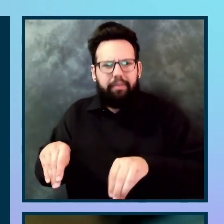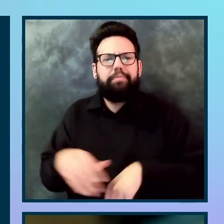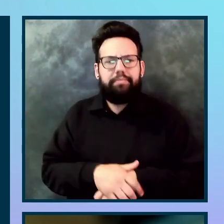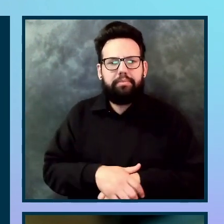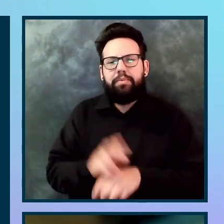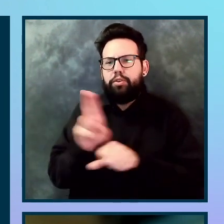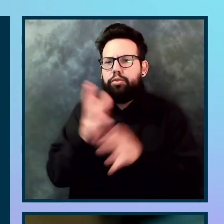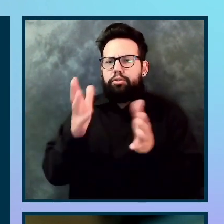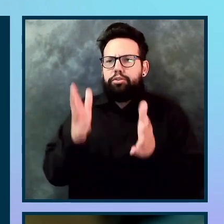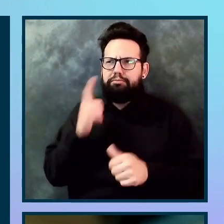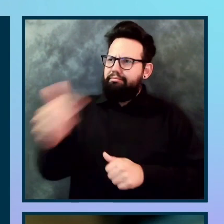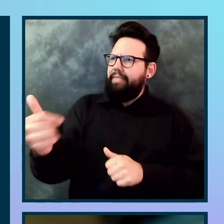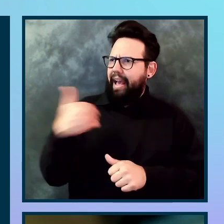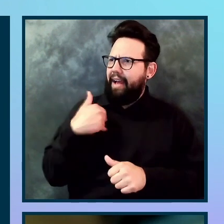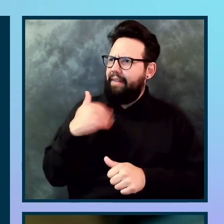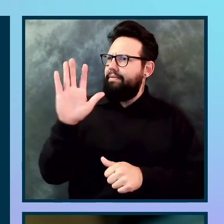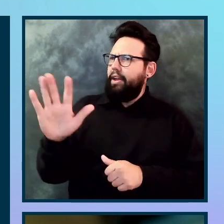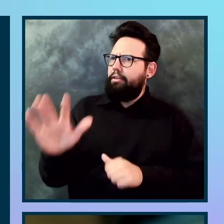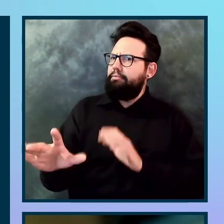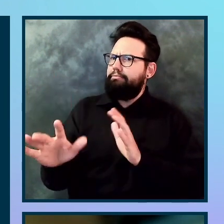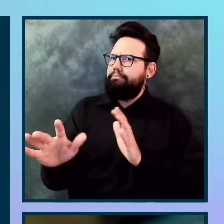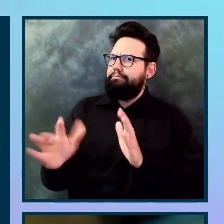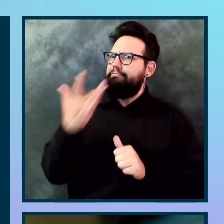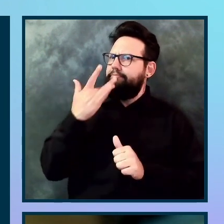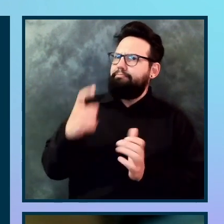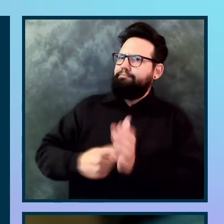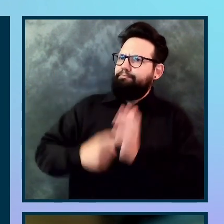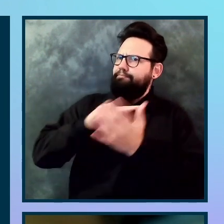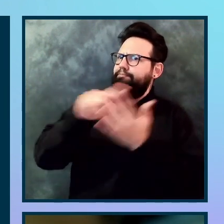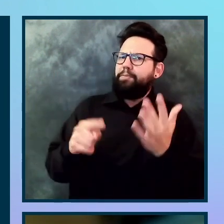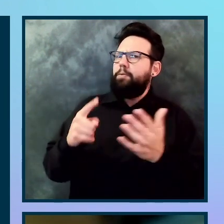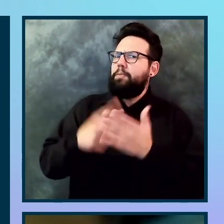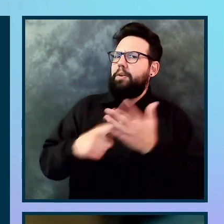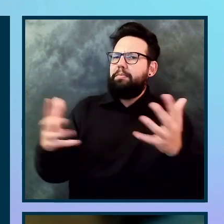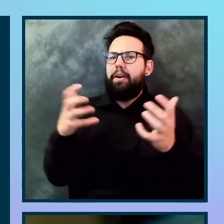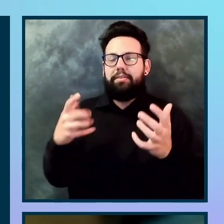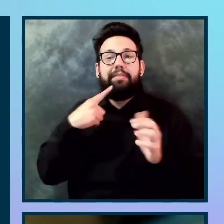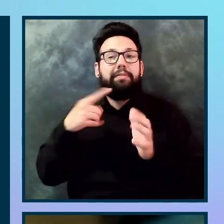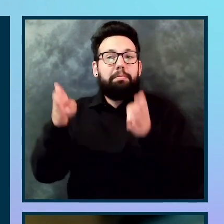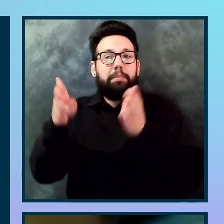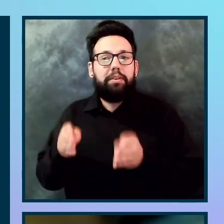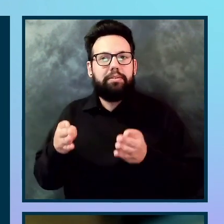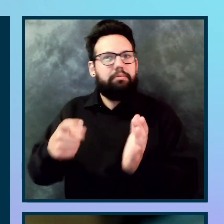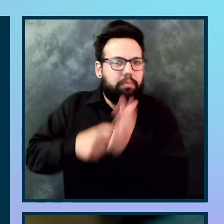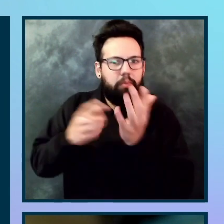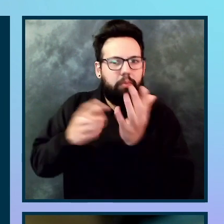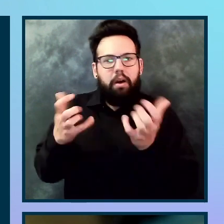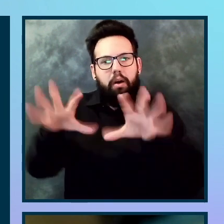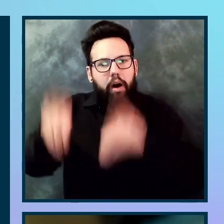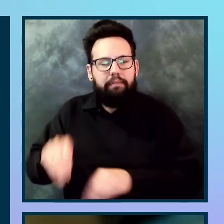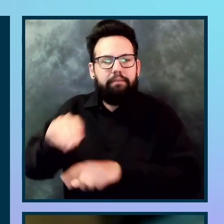they can't do inside of there. So we want to make sure that we can turn off that flashing and blinking content or any extra